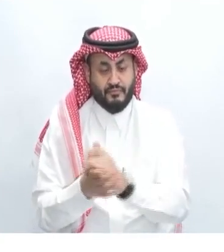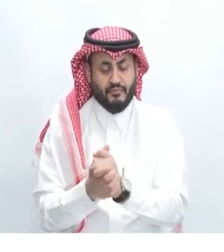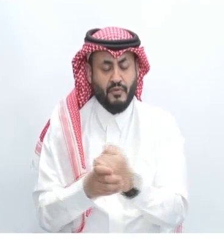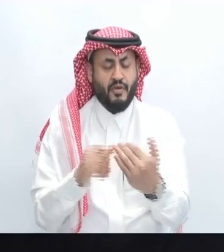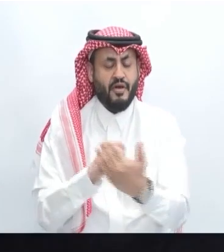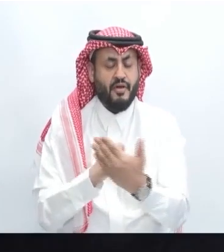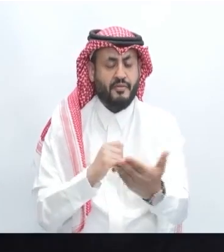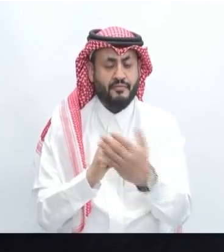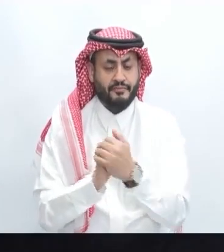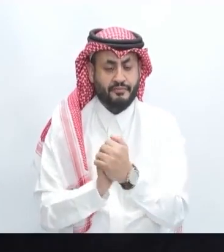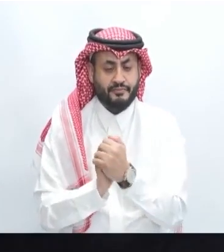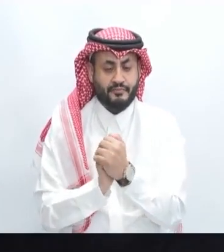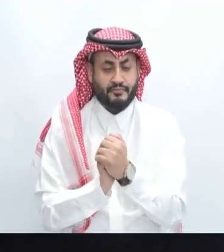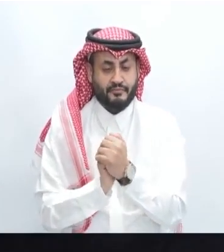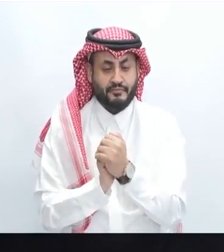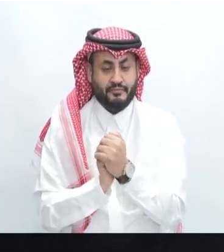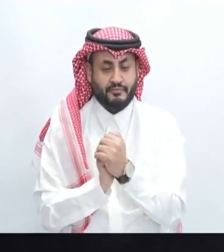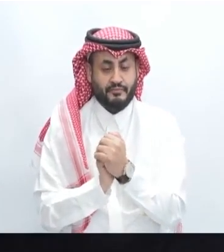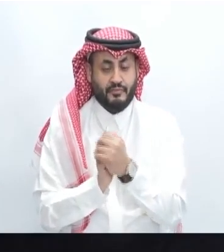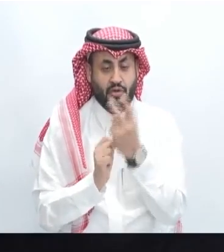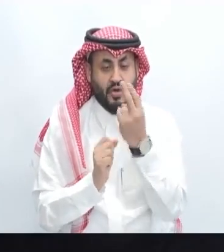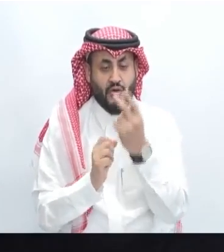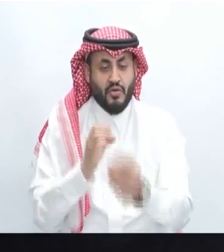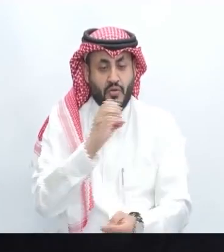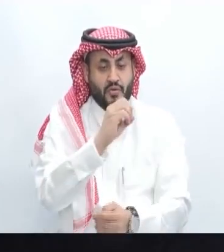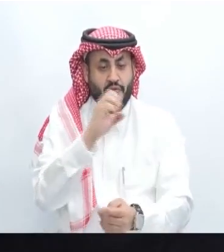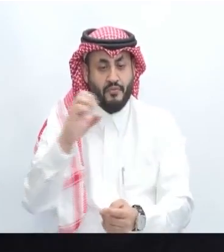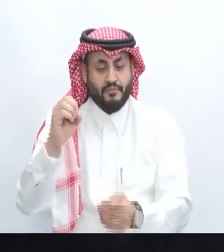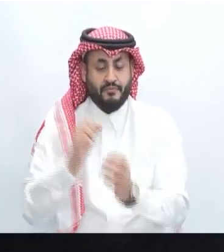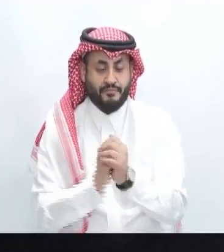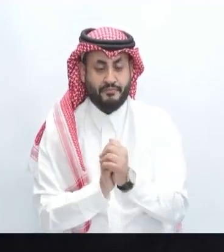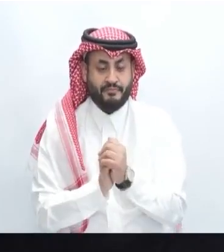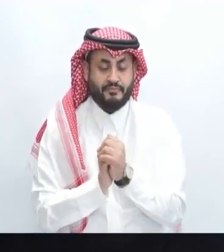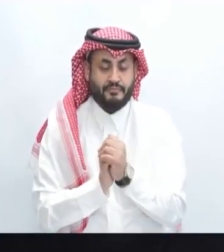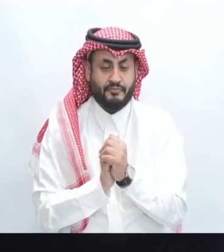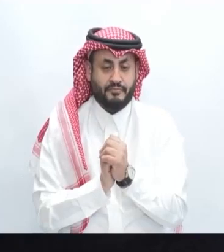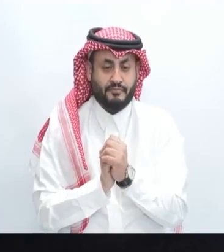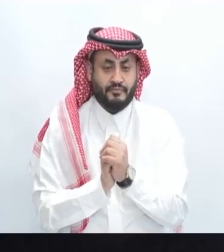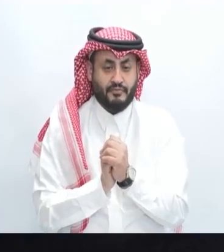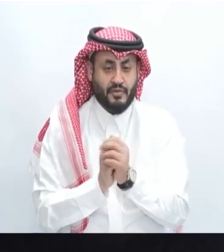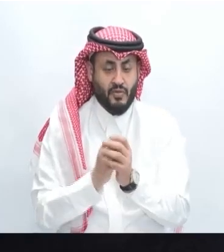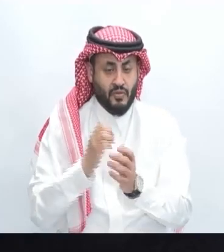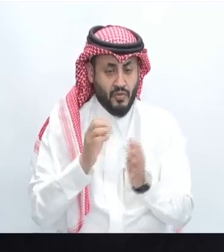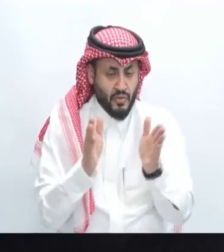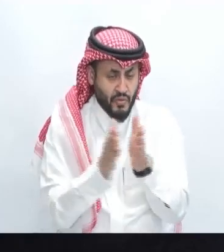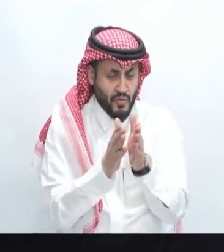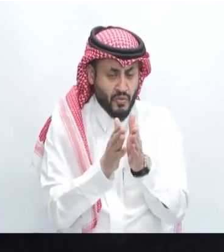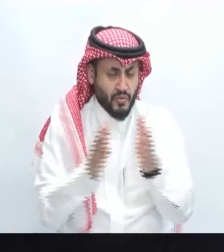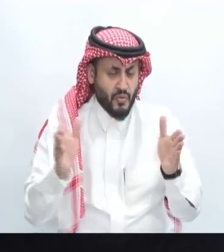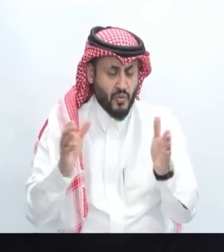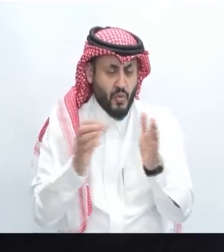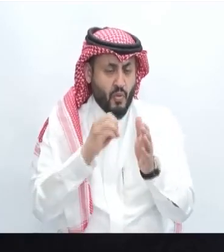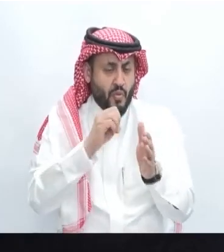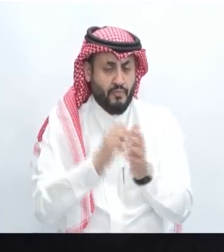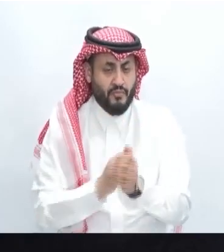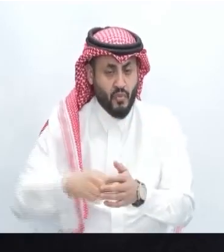learn about the words that has double O. And we said that we have short O and we have long